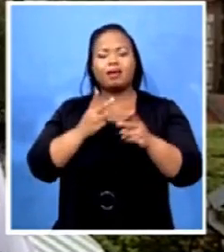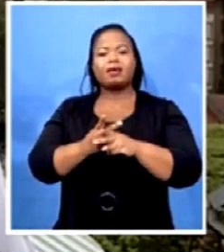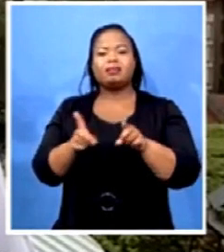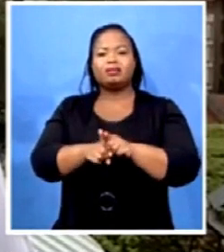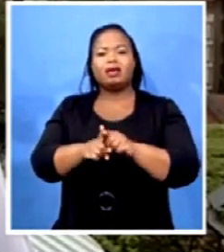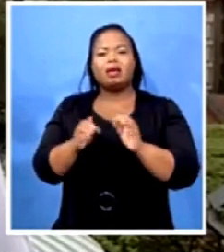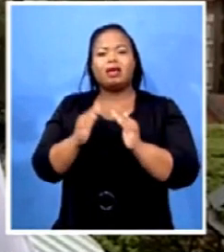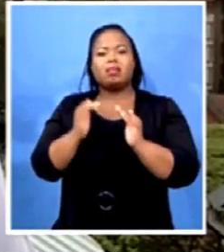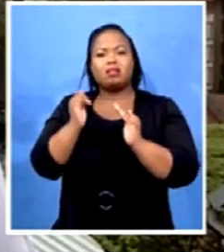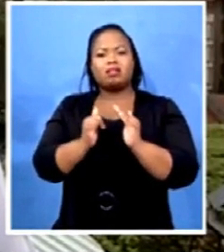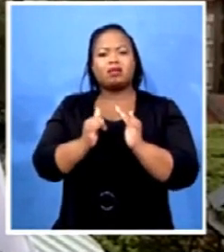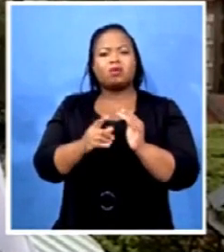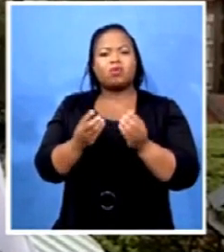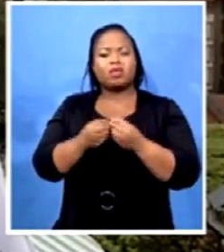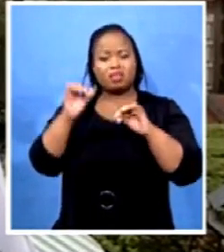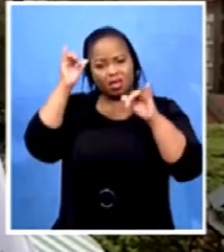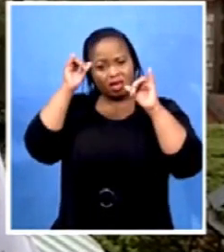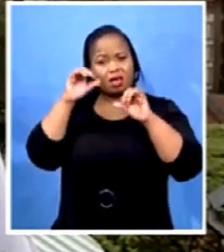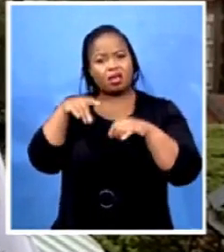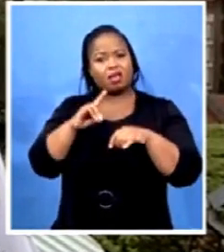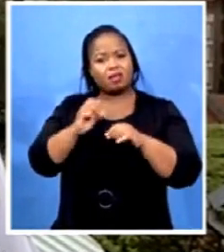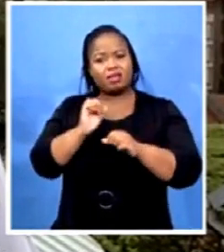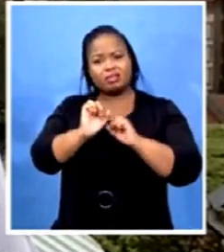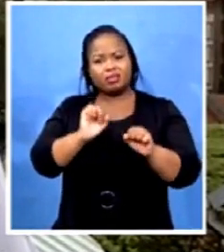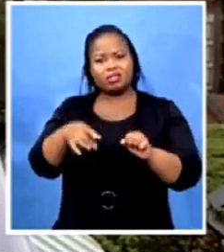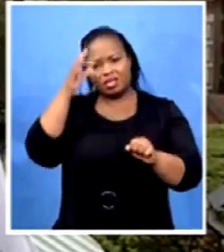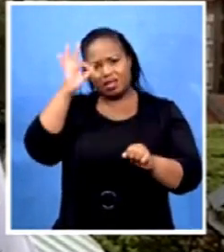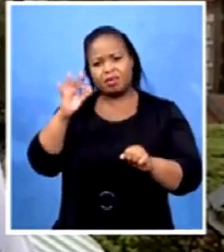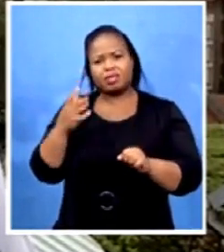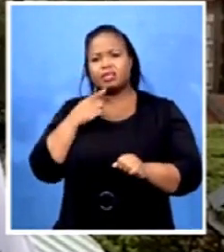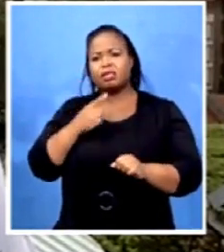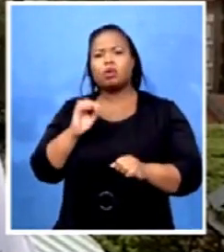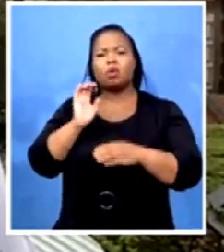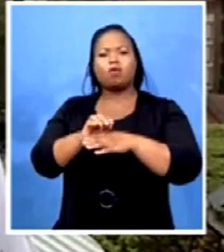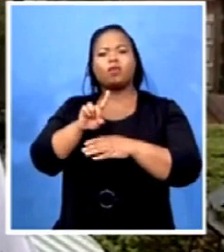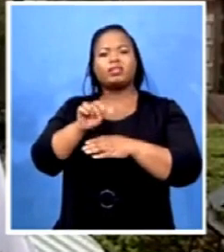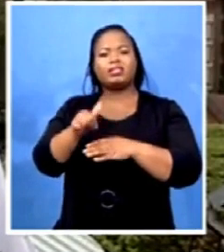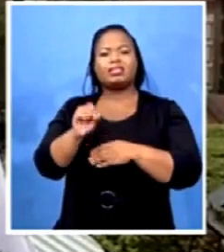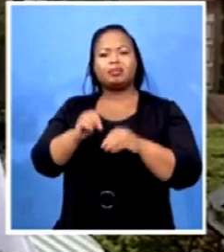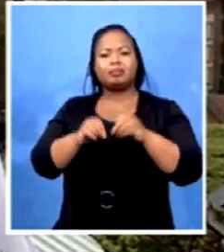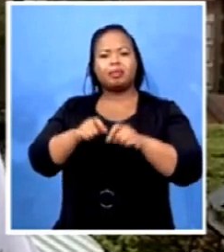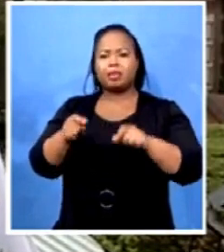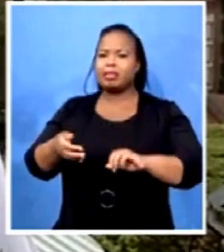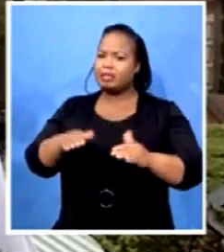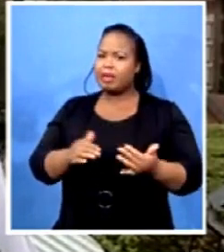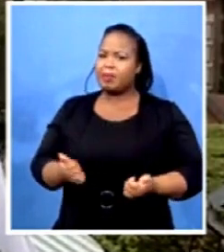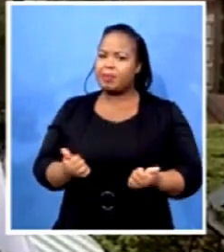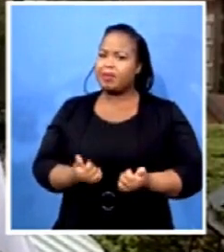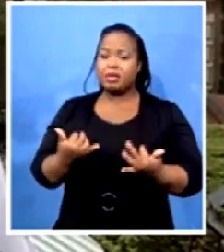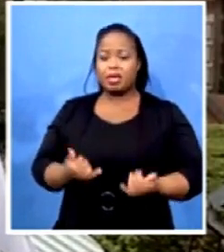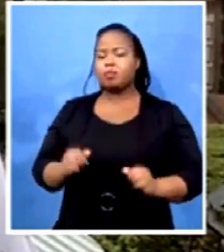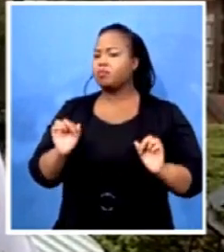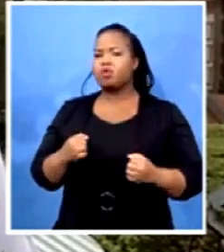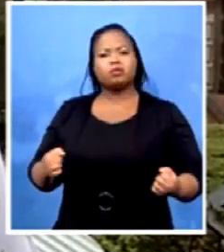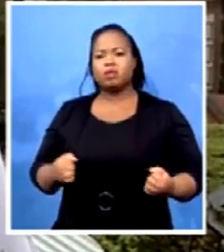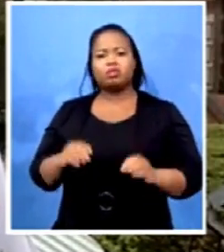talking about just over 160 people who have lost their lives. Now, it is becoming impossible for them to move to higher ground,